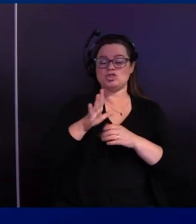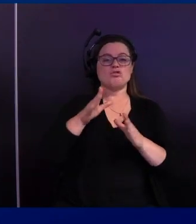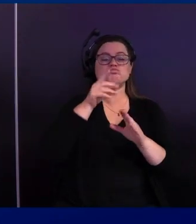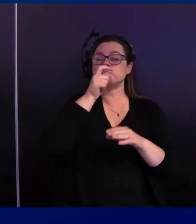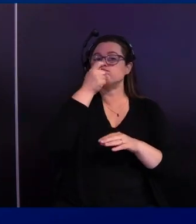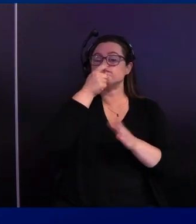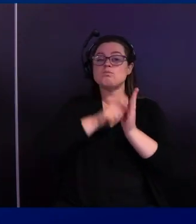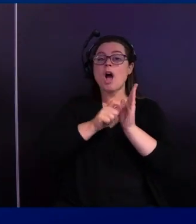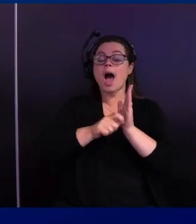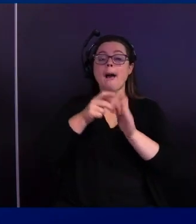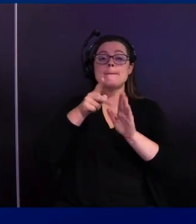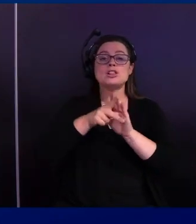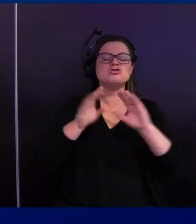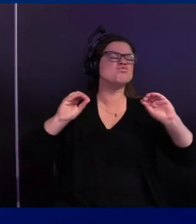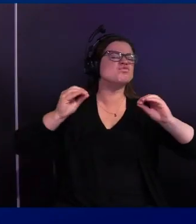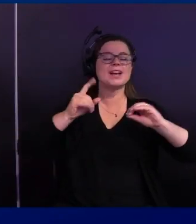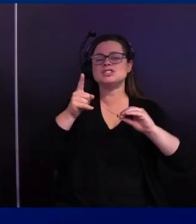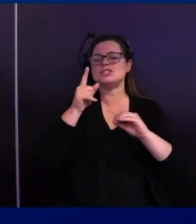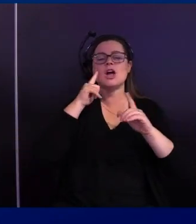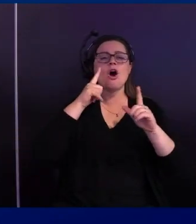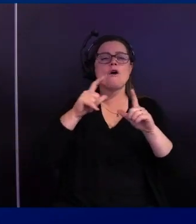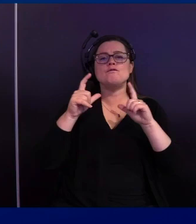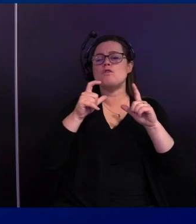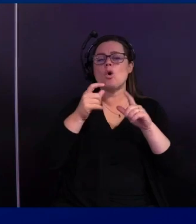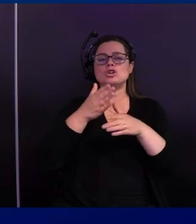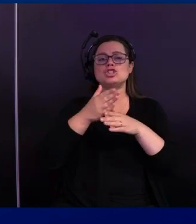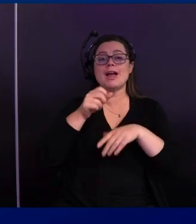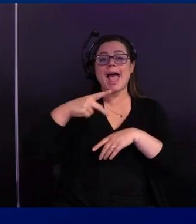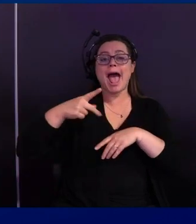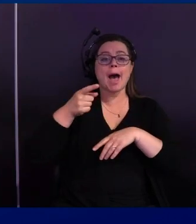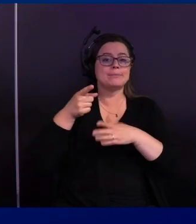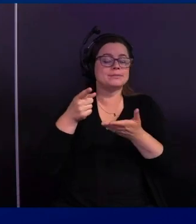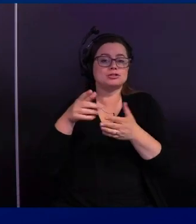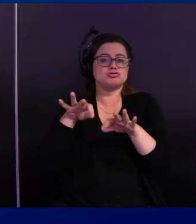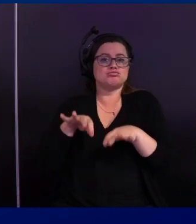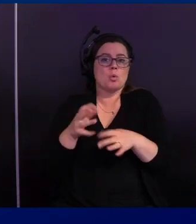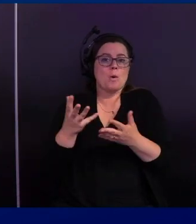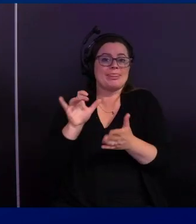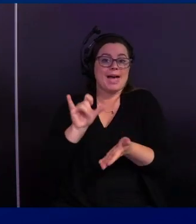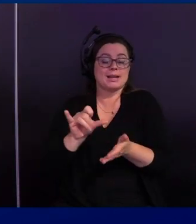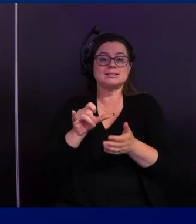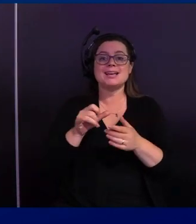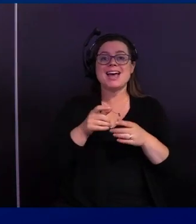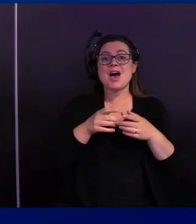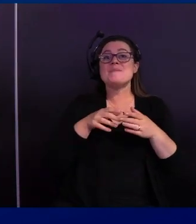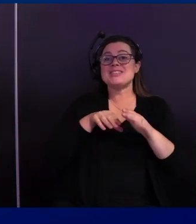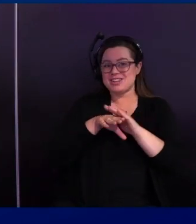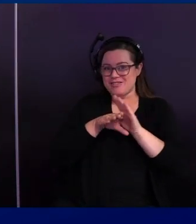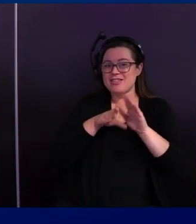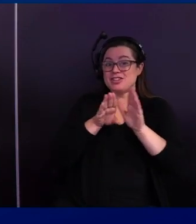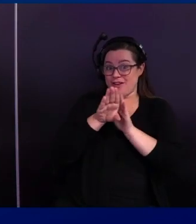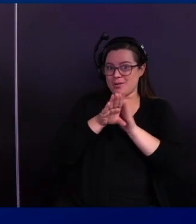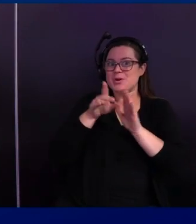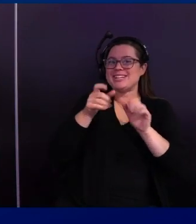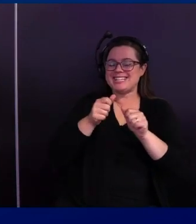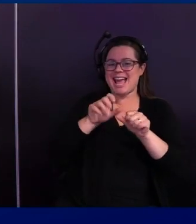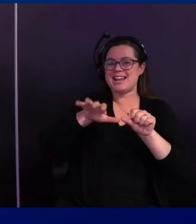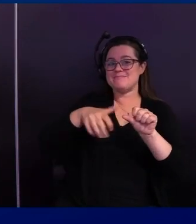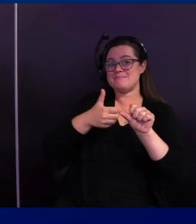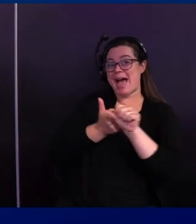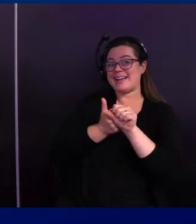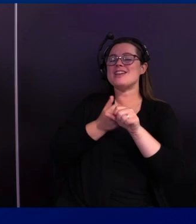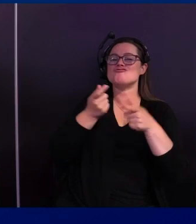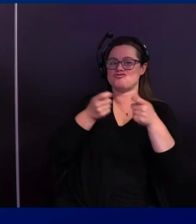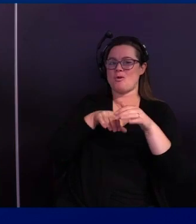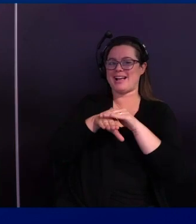just using a photo sharing app, and they can say, hey, what it is. And the application developer can control access in the back end. Gotcha. So I